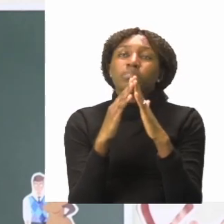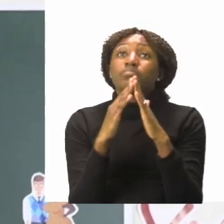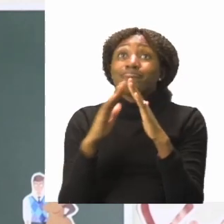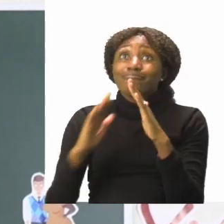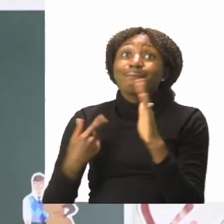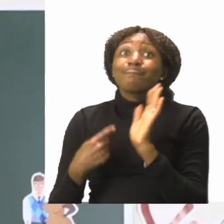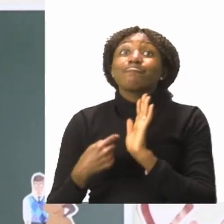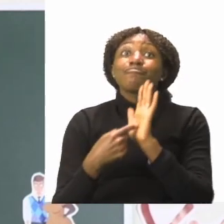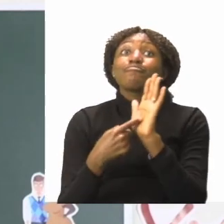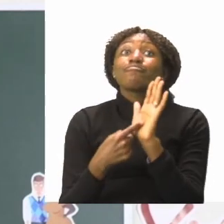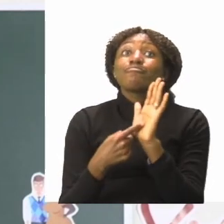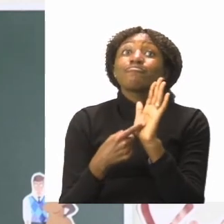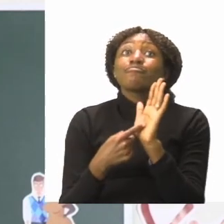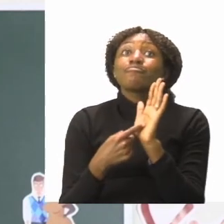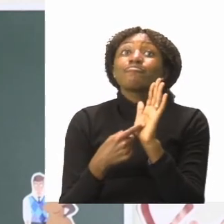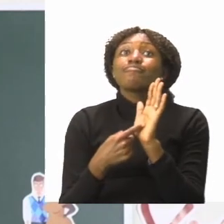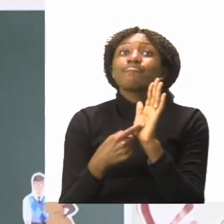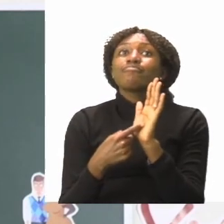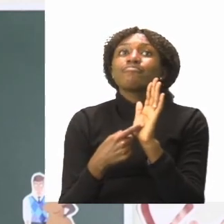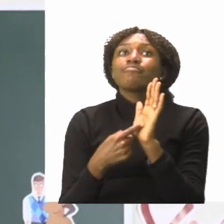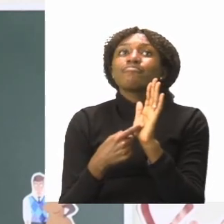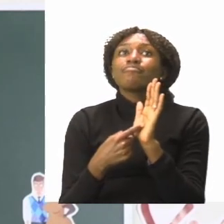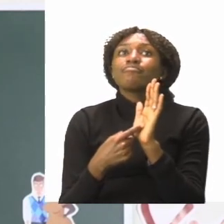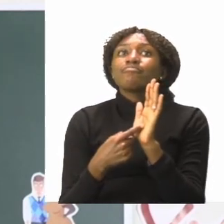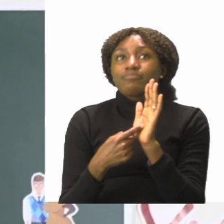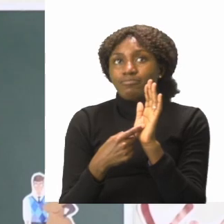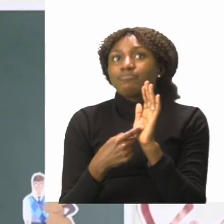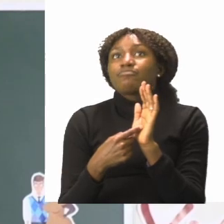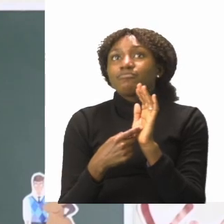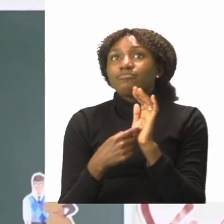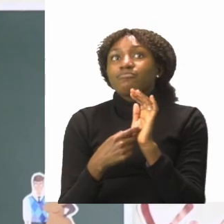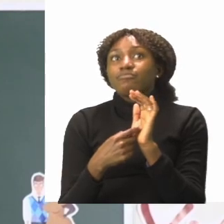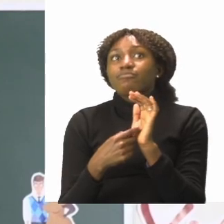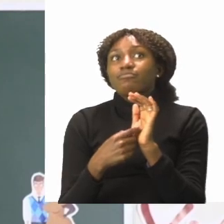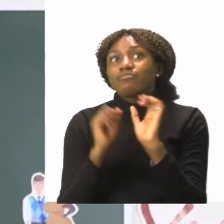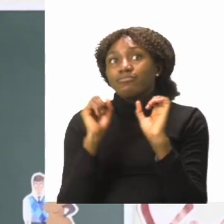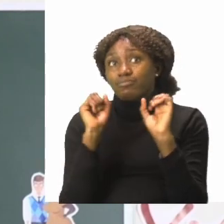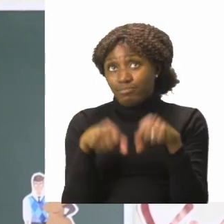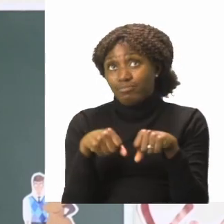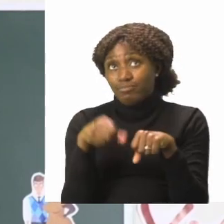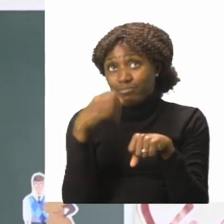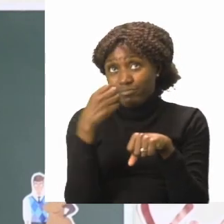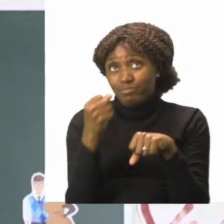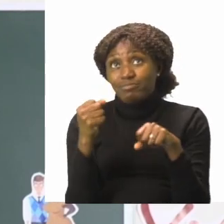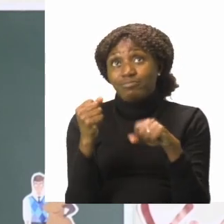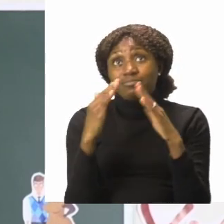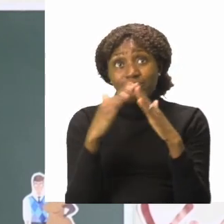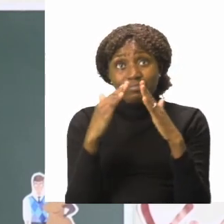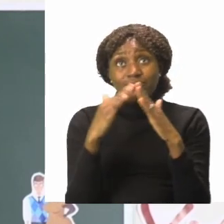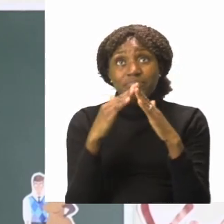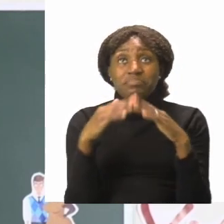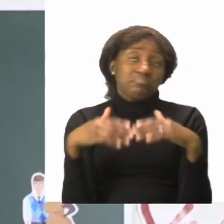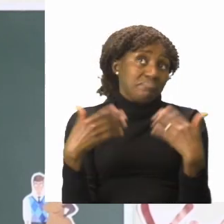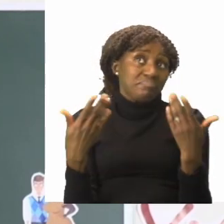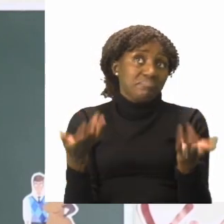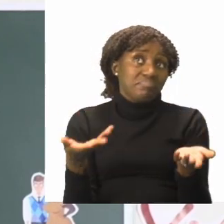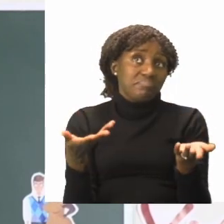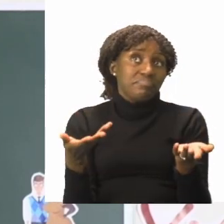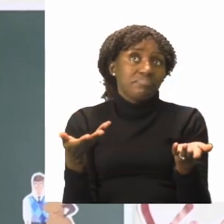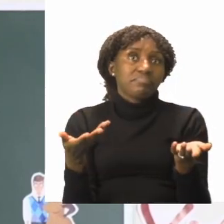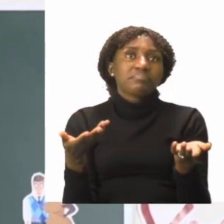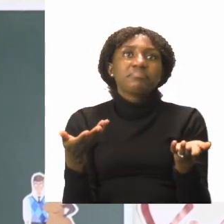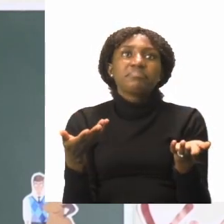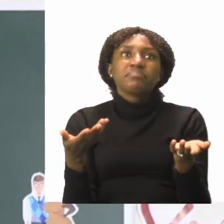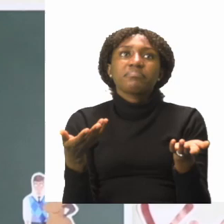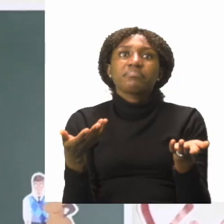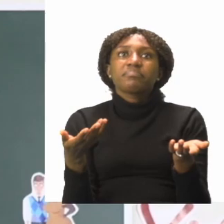that you can be anything that you want with the houses. Perhaps like we said before, you want to build the houses, but